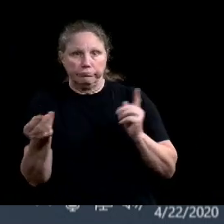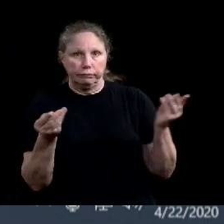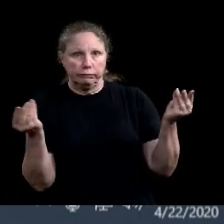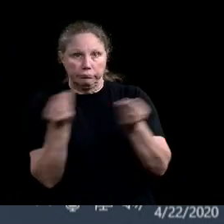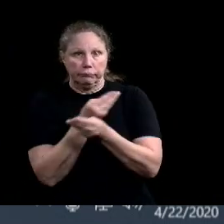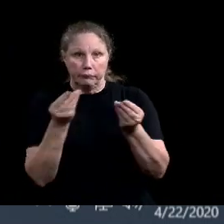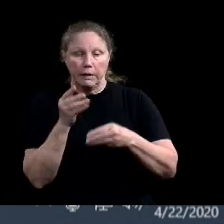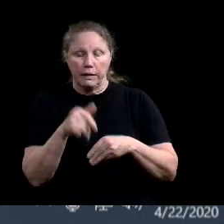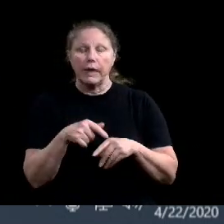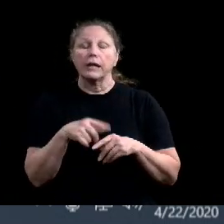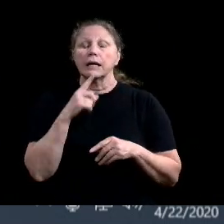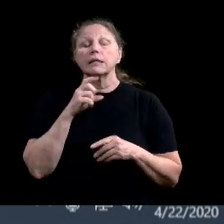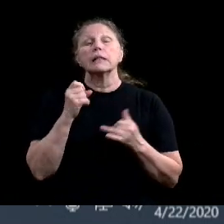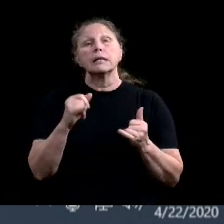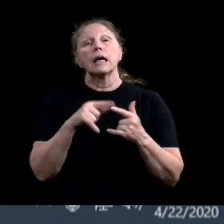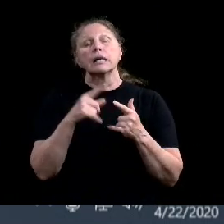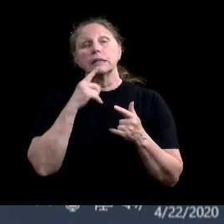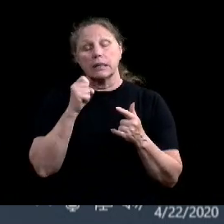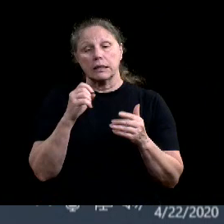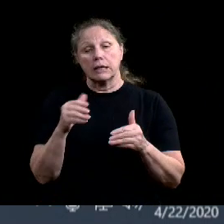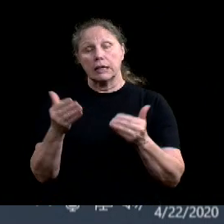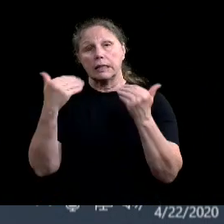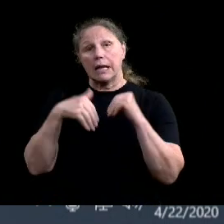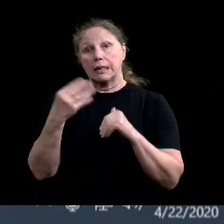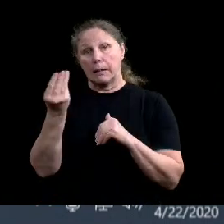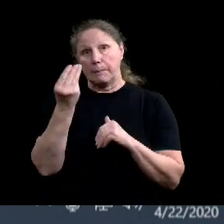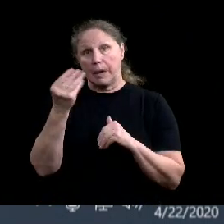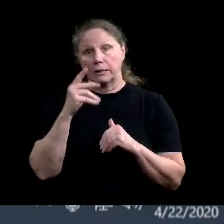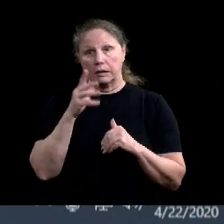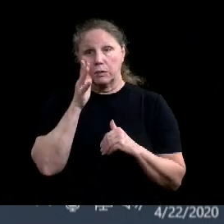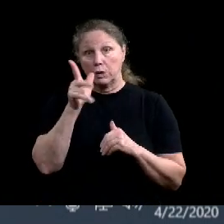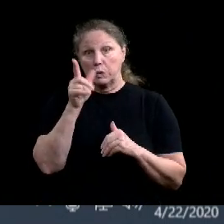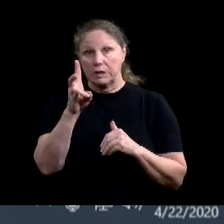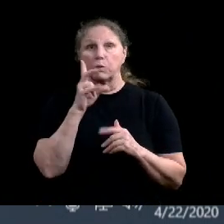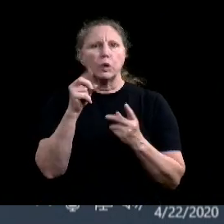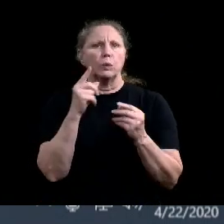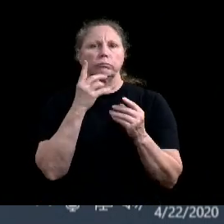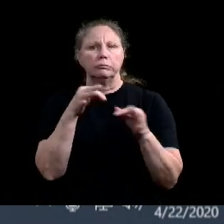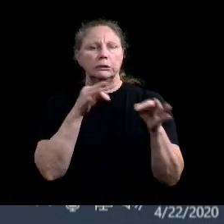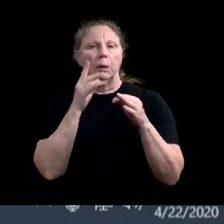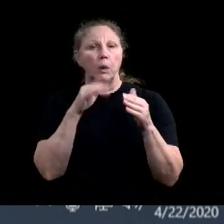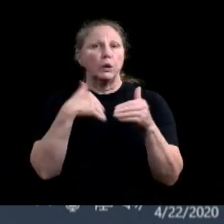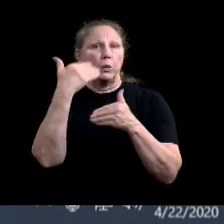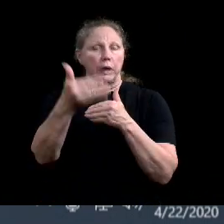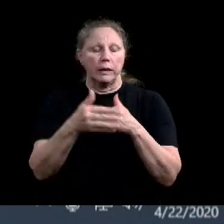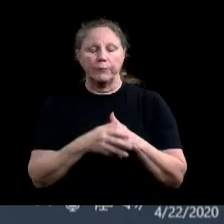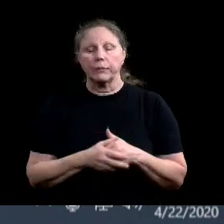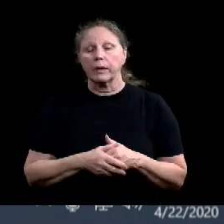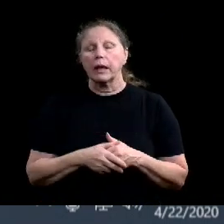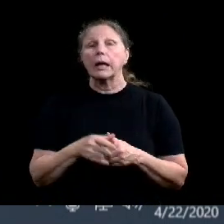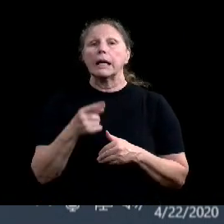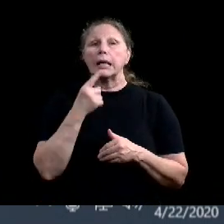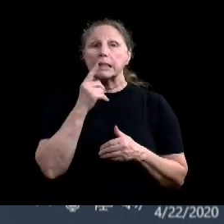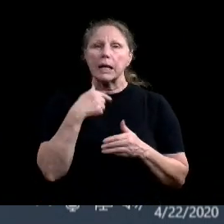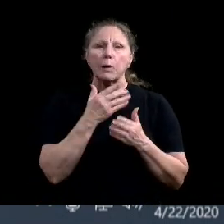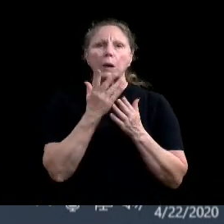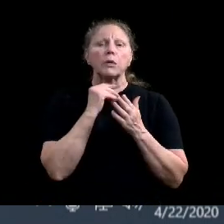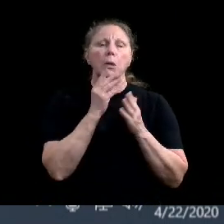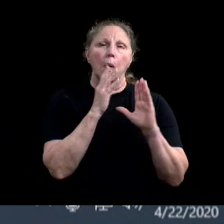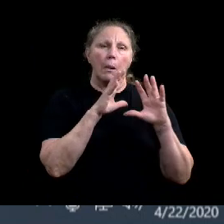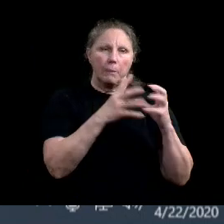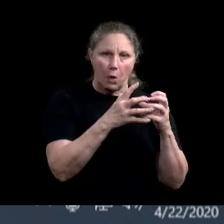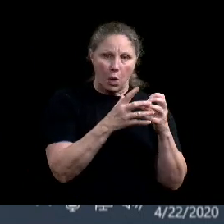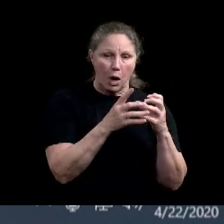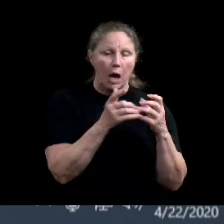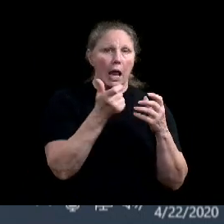Monday on the 27th. And he said that he would take a phased, careful approach to this, which is very important, because if we're